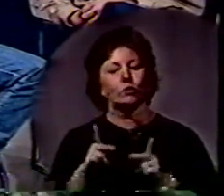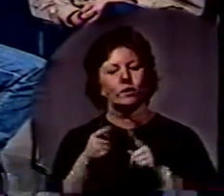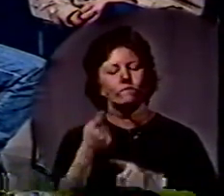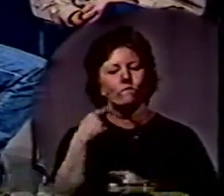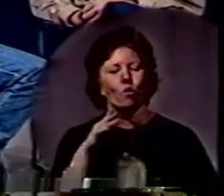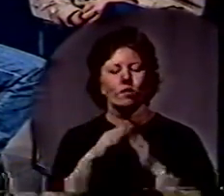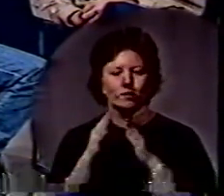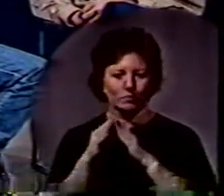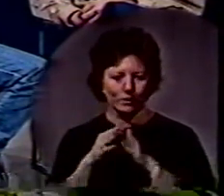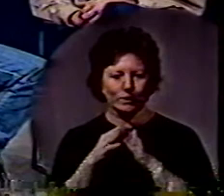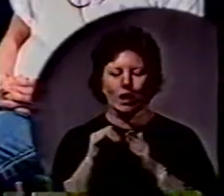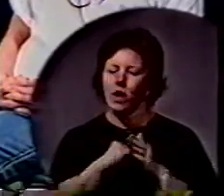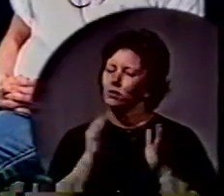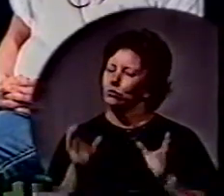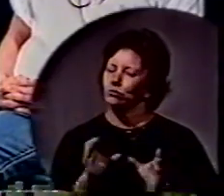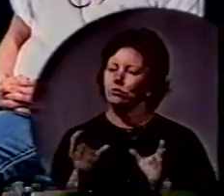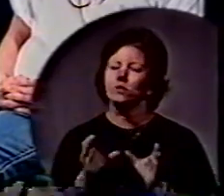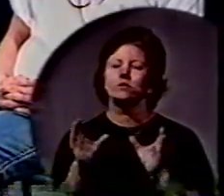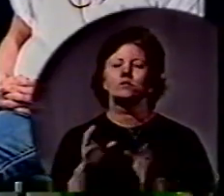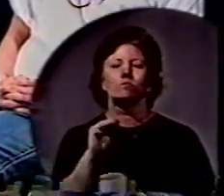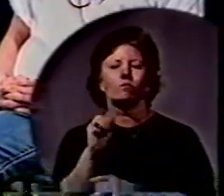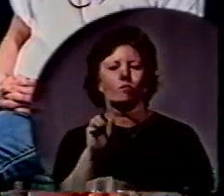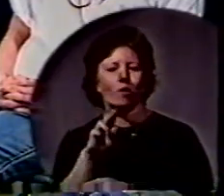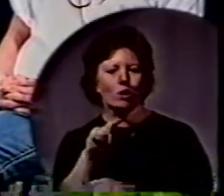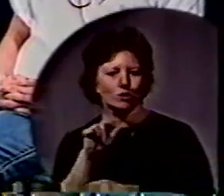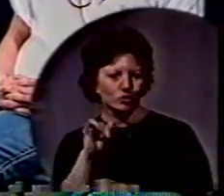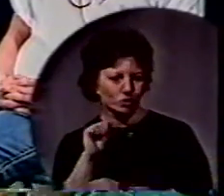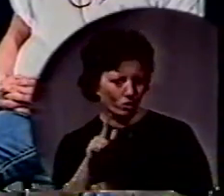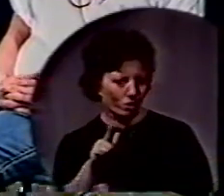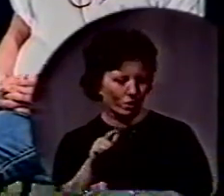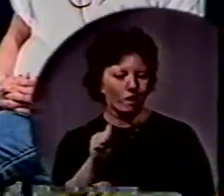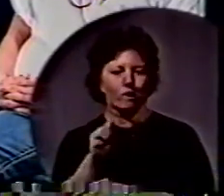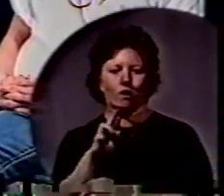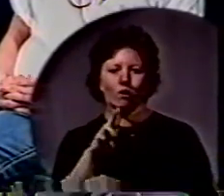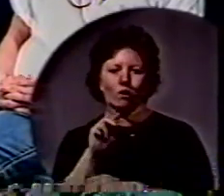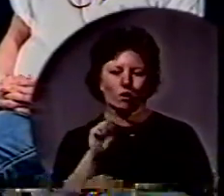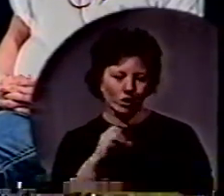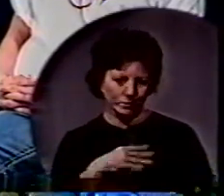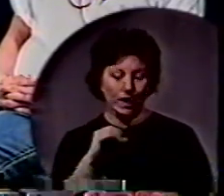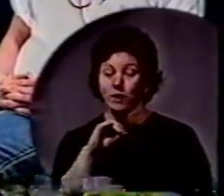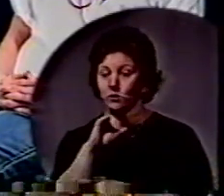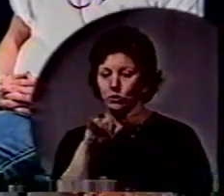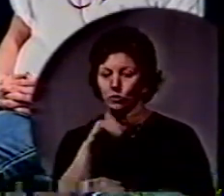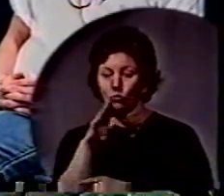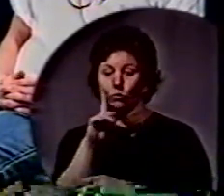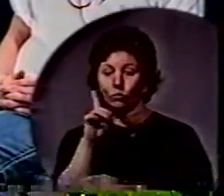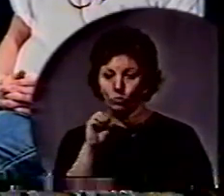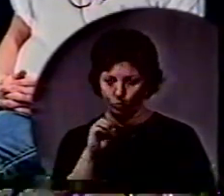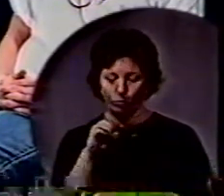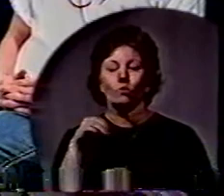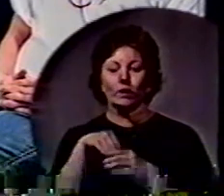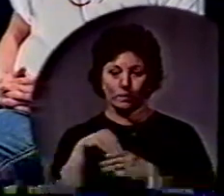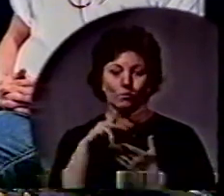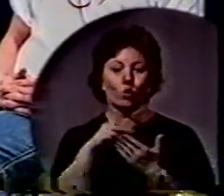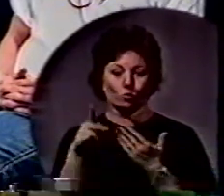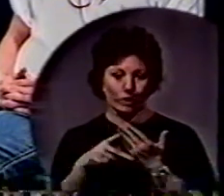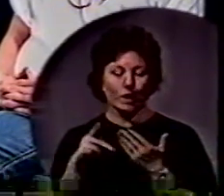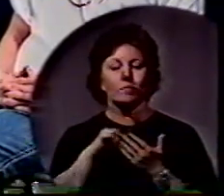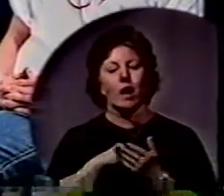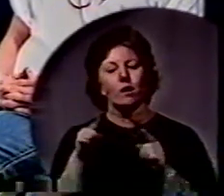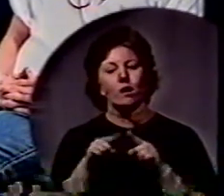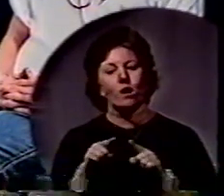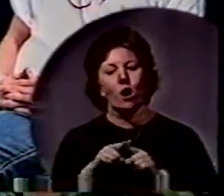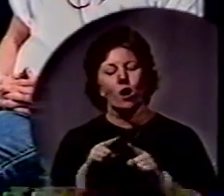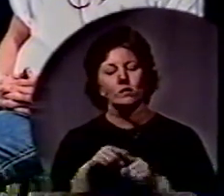Really encouraged that they have a martial arts and karate and judo in their program. Mm-hmm. I also